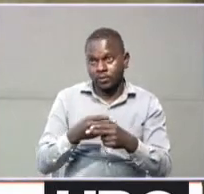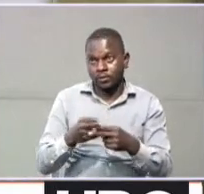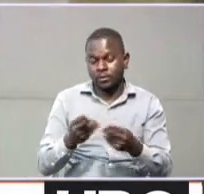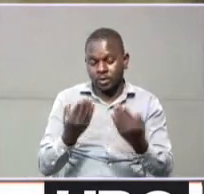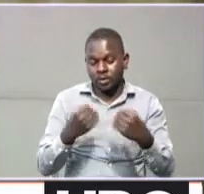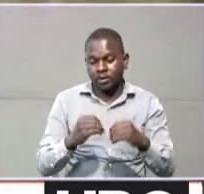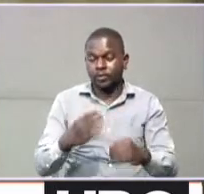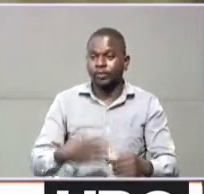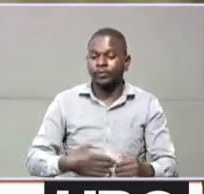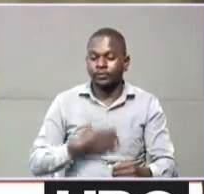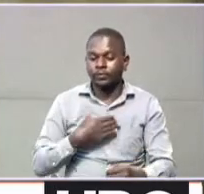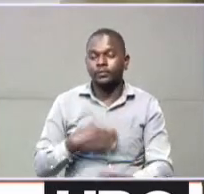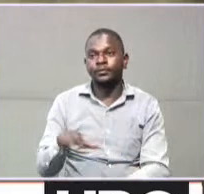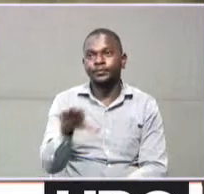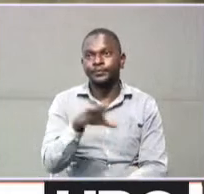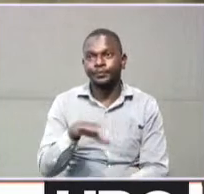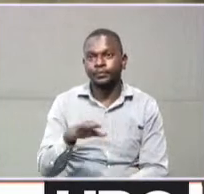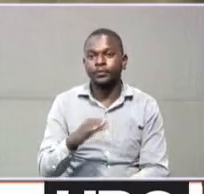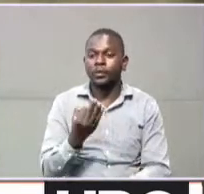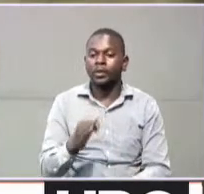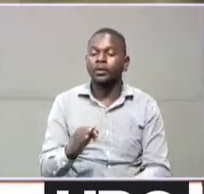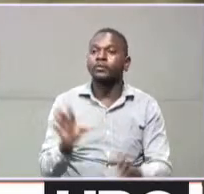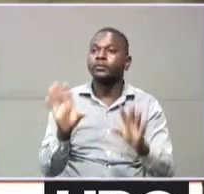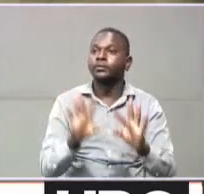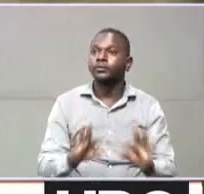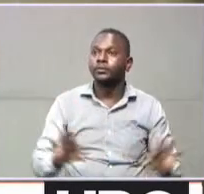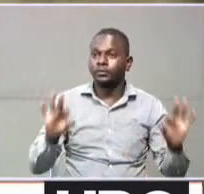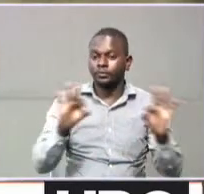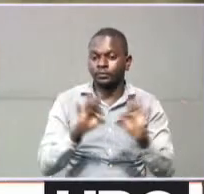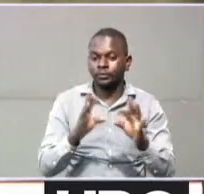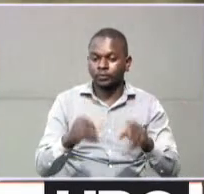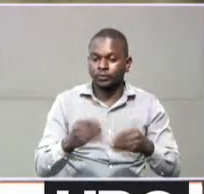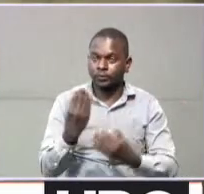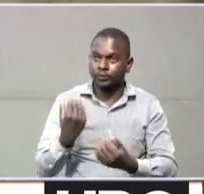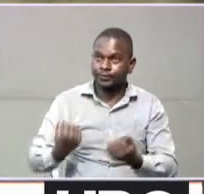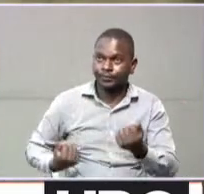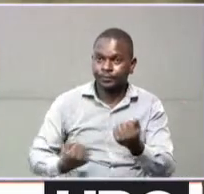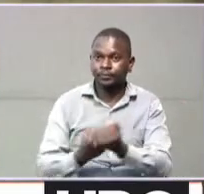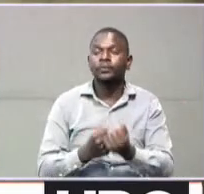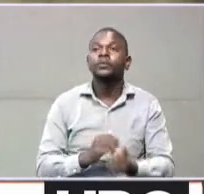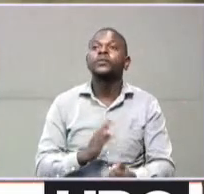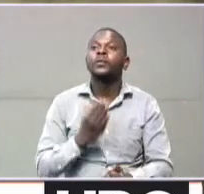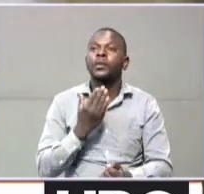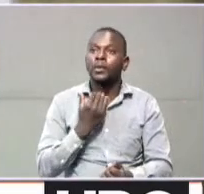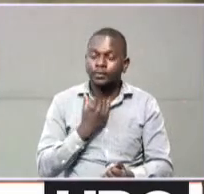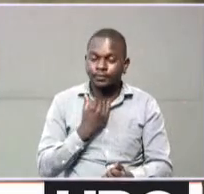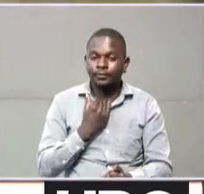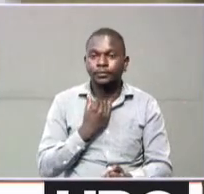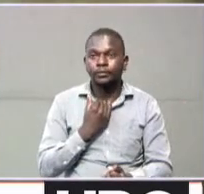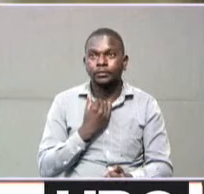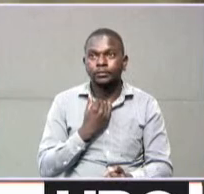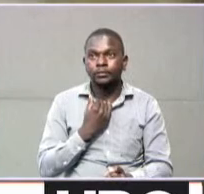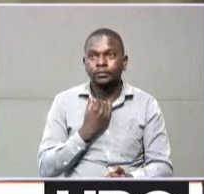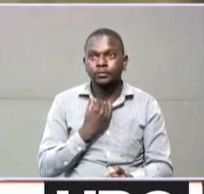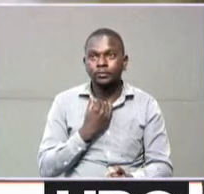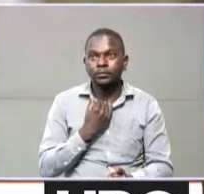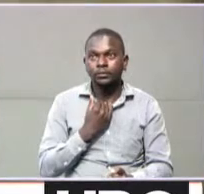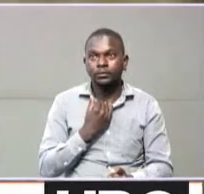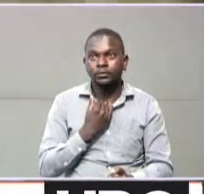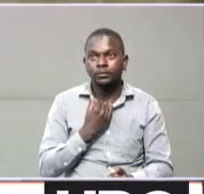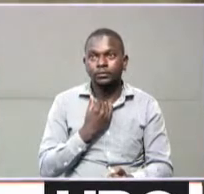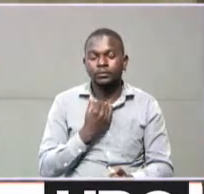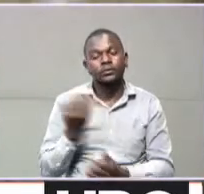visit the areas if necessary we shall give them all the support needed so that they go and